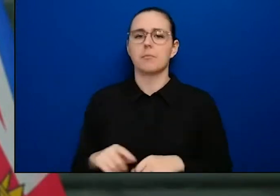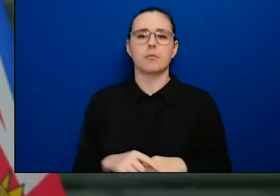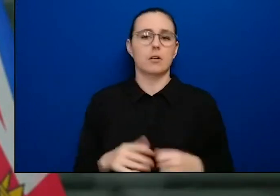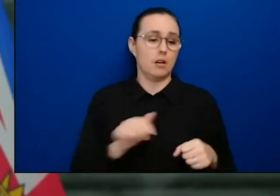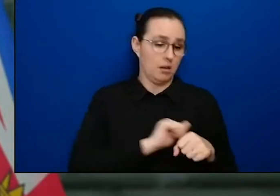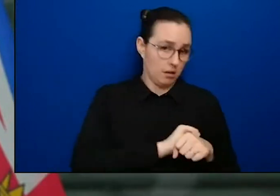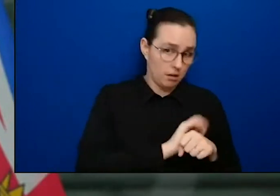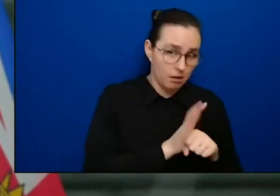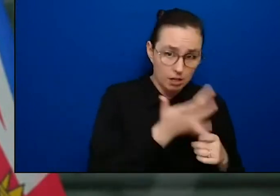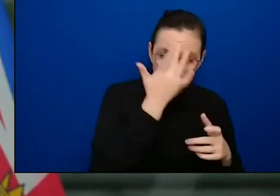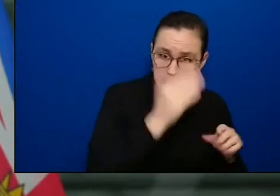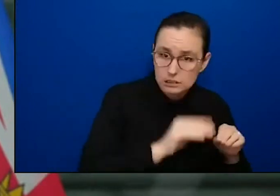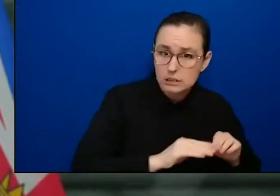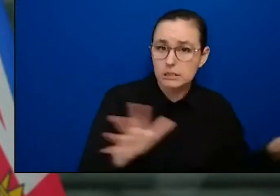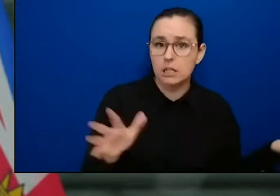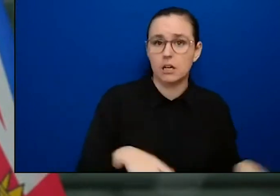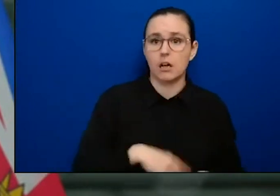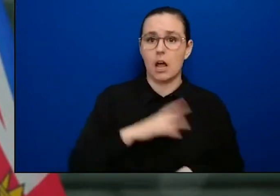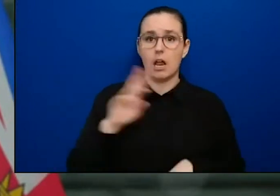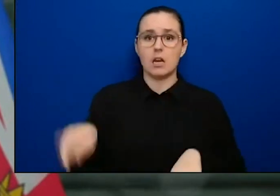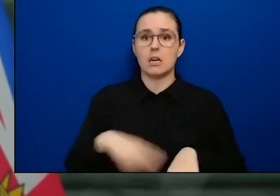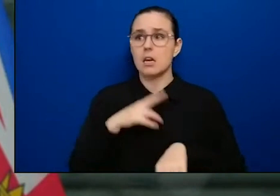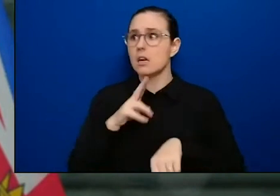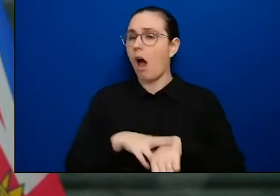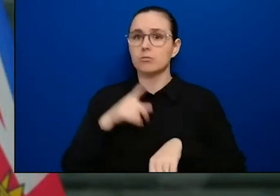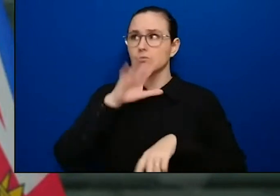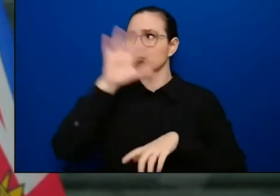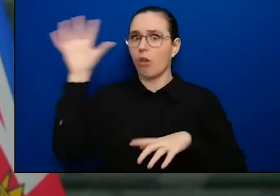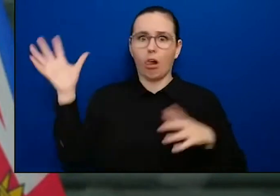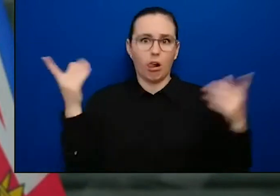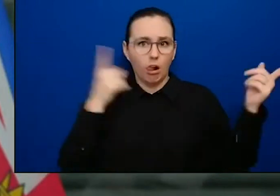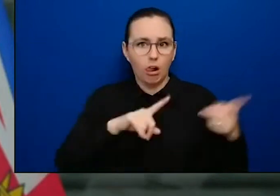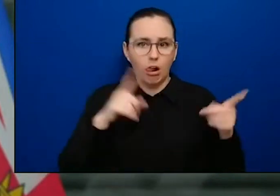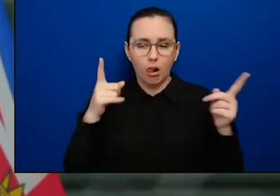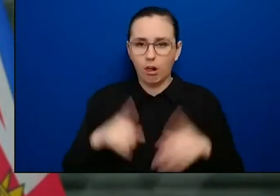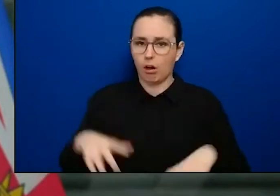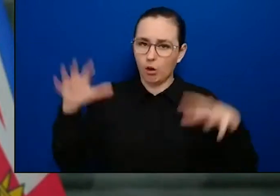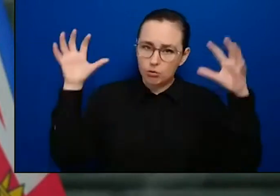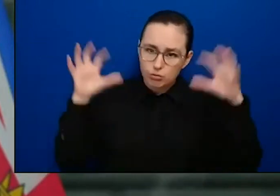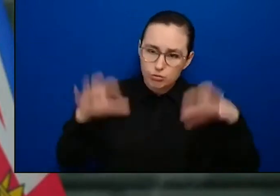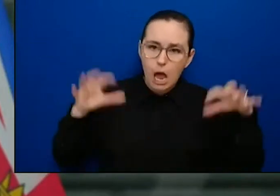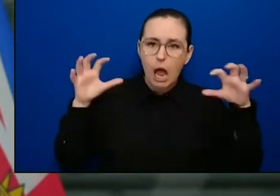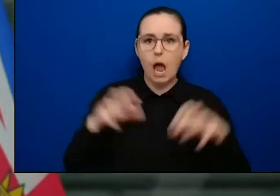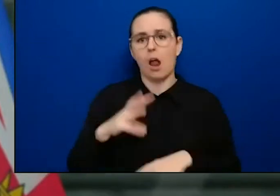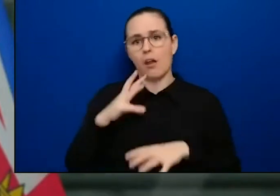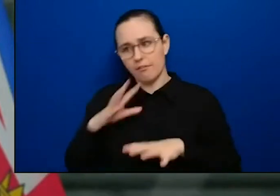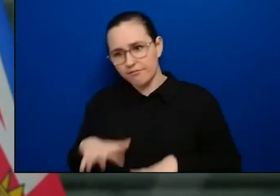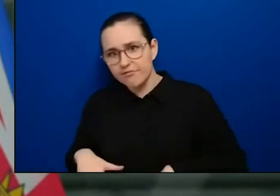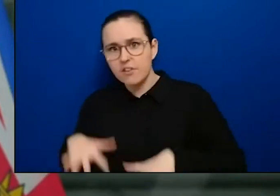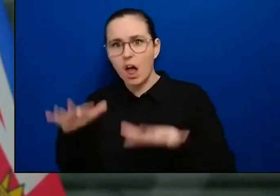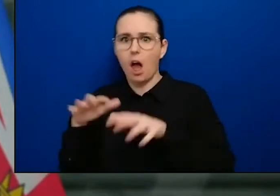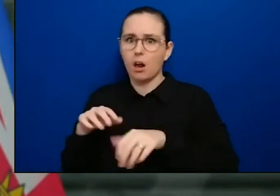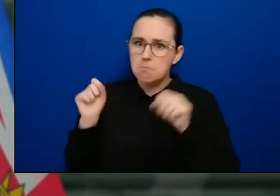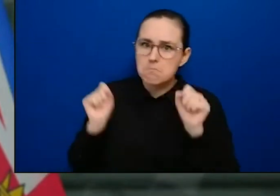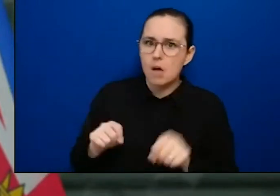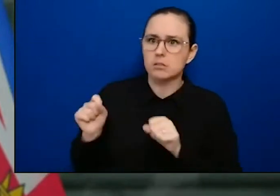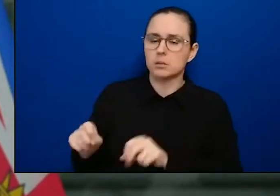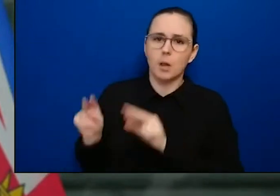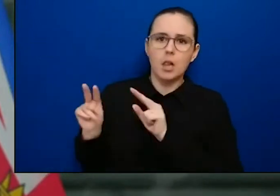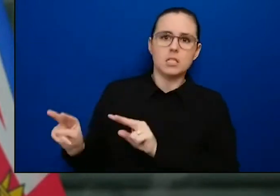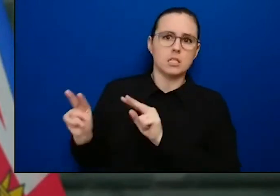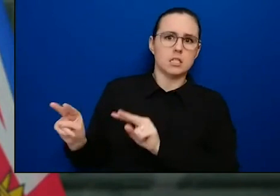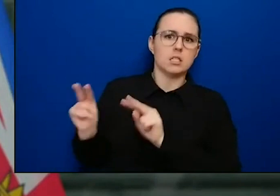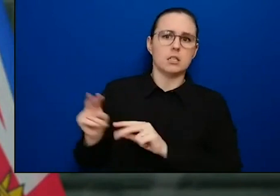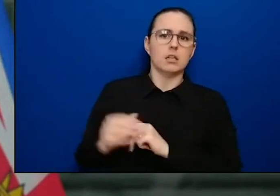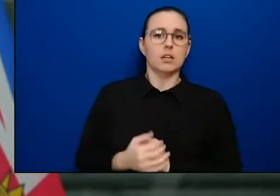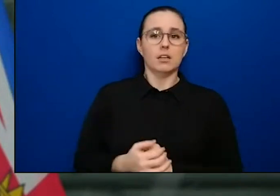see today with the ongoing rain and flooding risks. The days are darker and colder and shorter, and we're